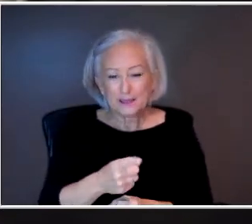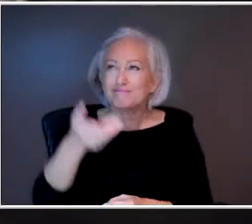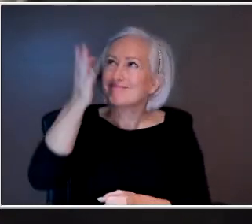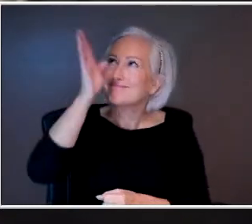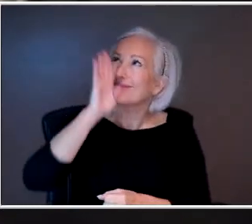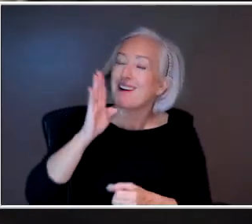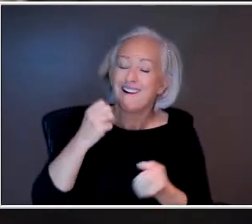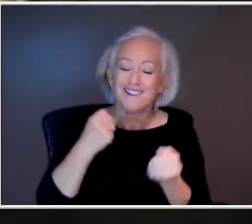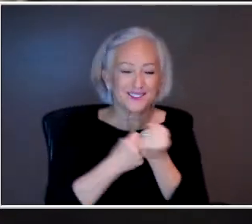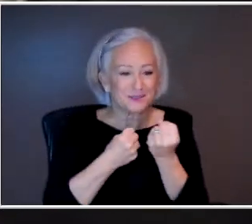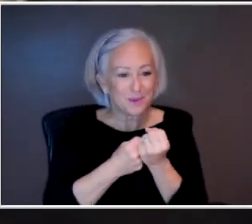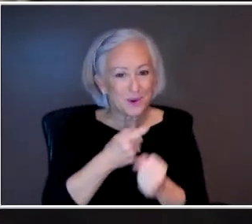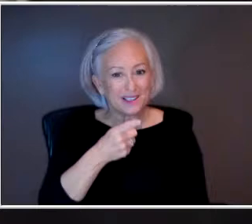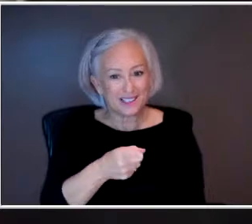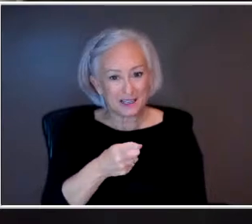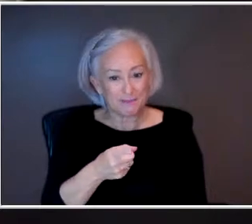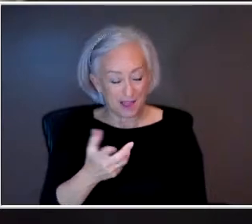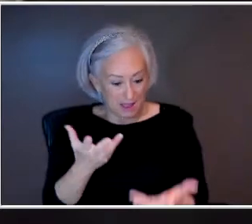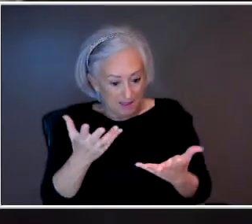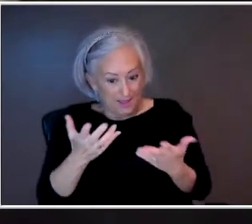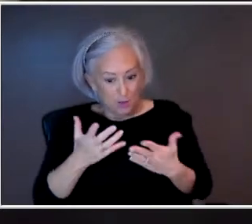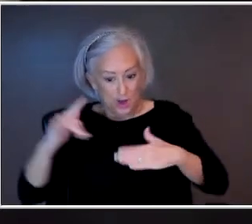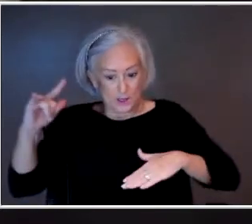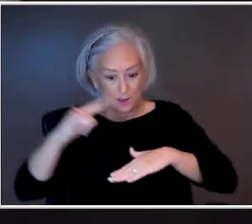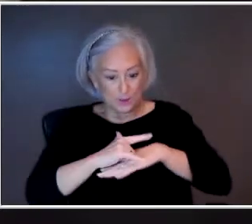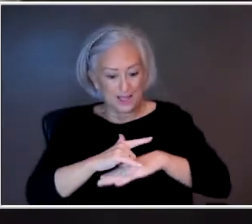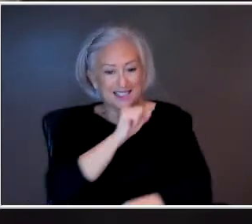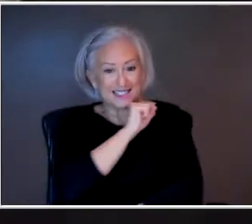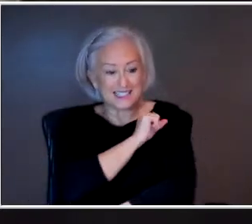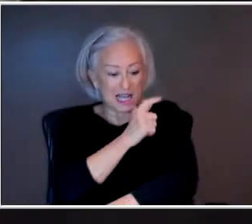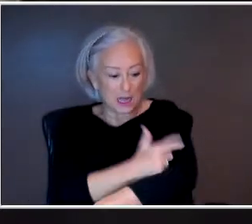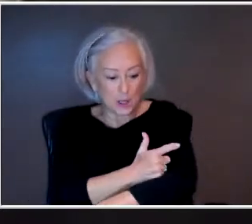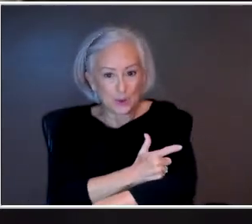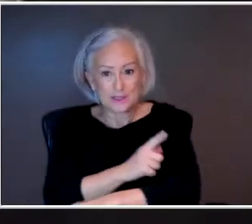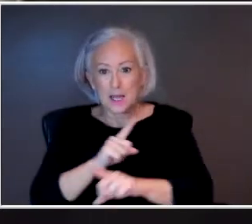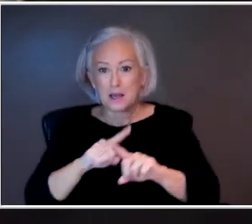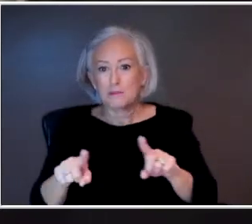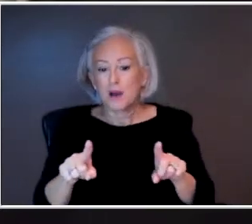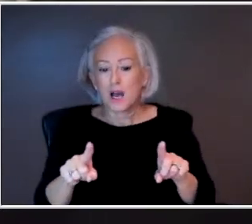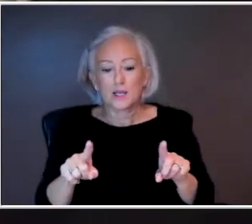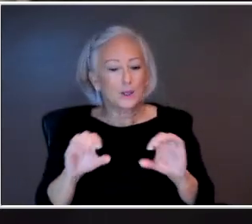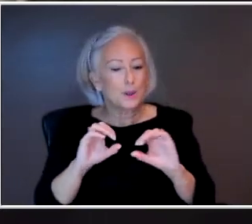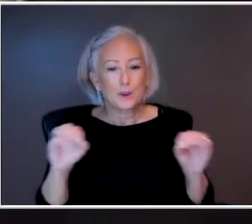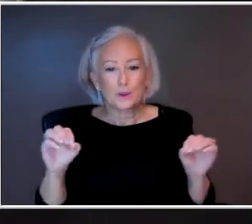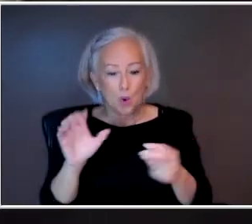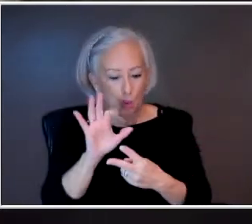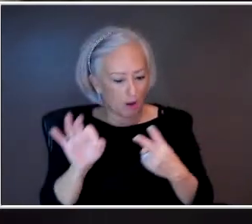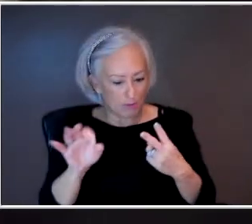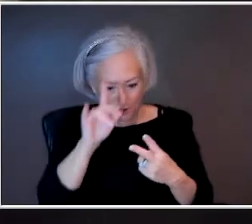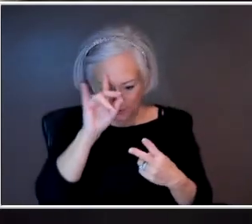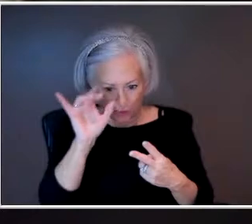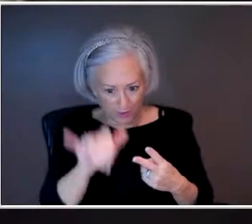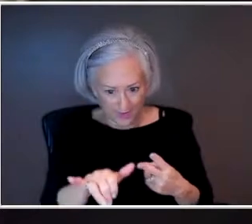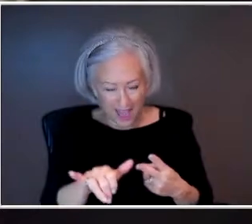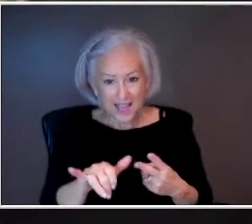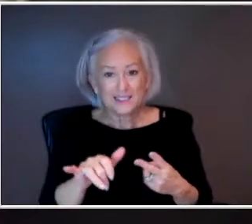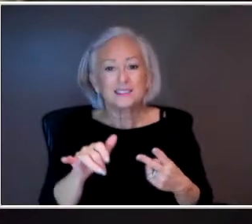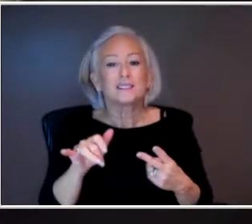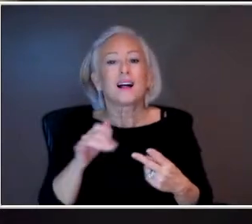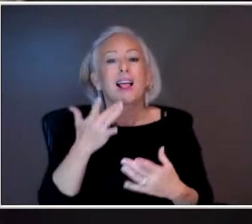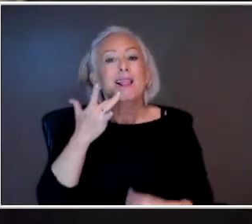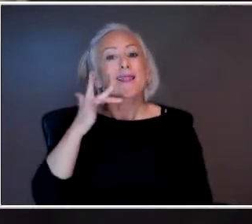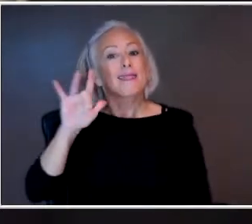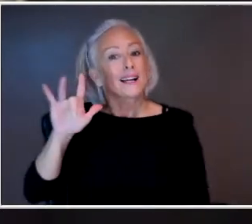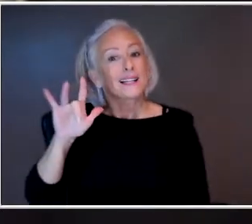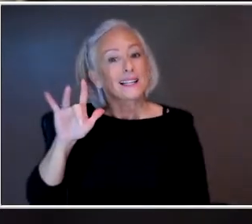they were trying to land at St. Louis, Missouri, but they didn't have the clearance to land there. Luckily, the